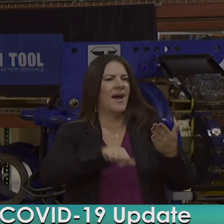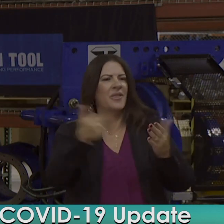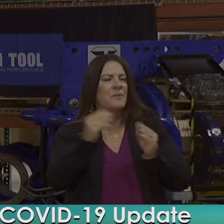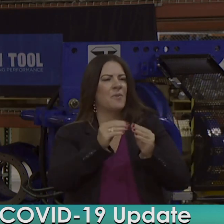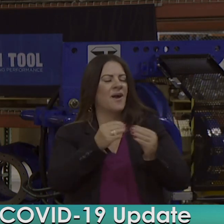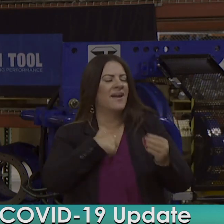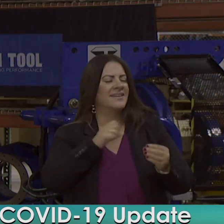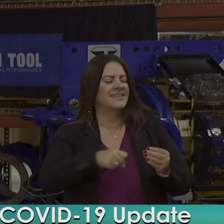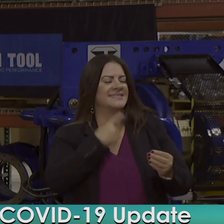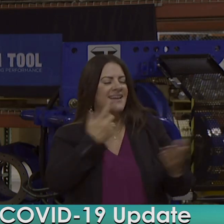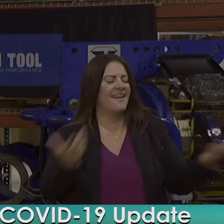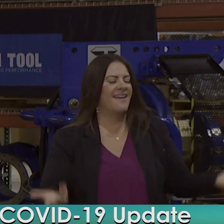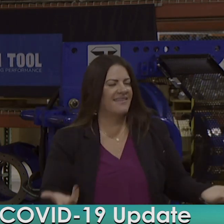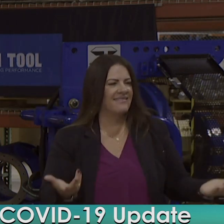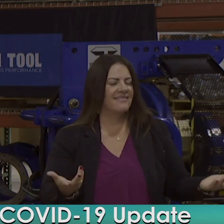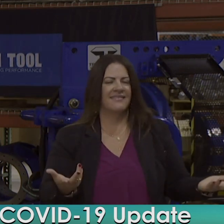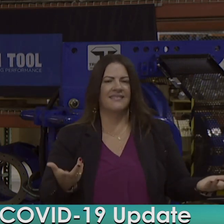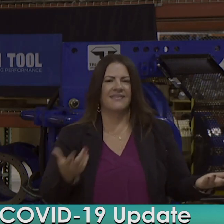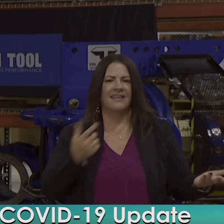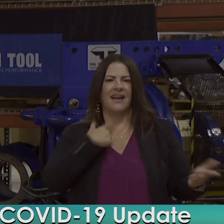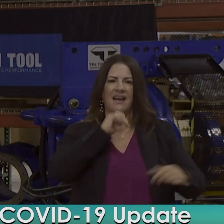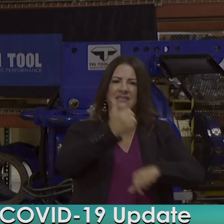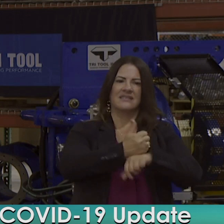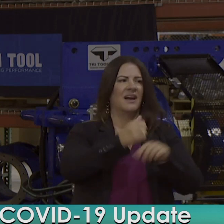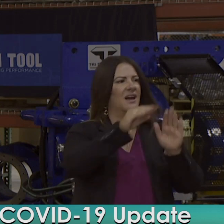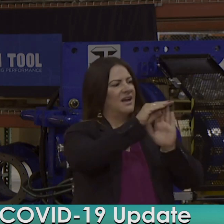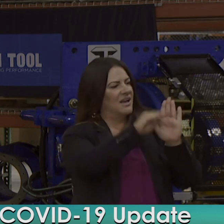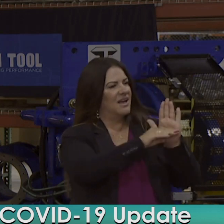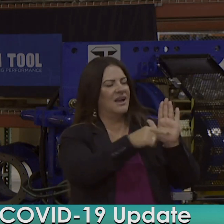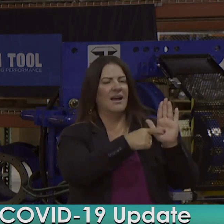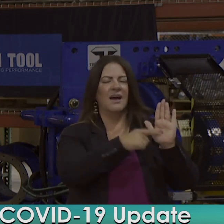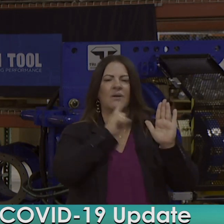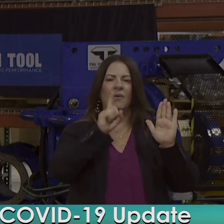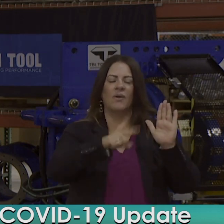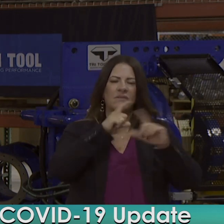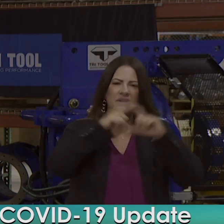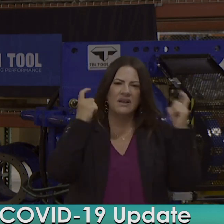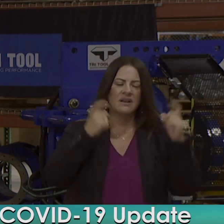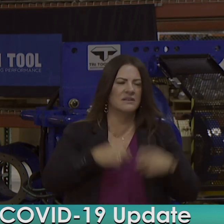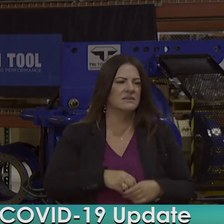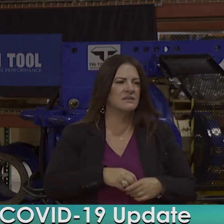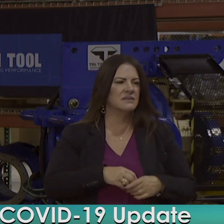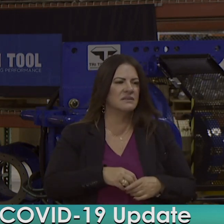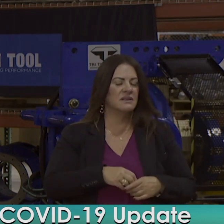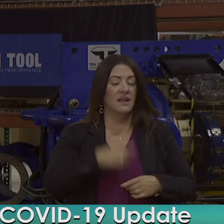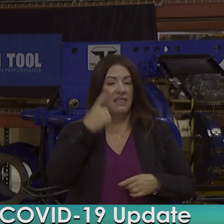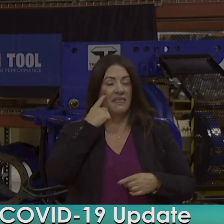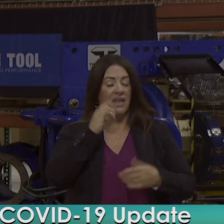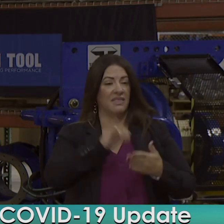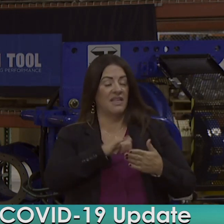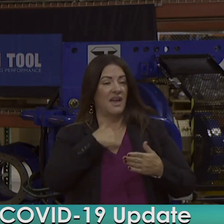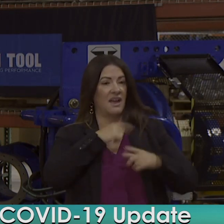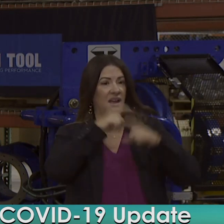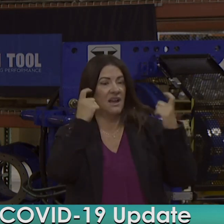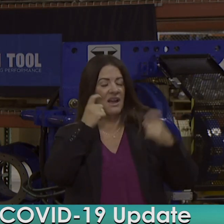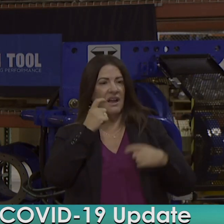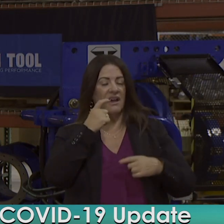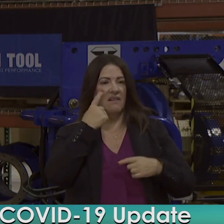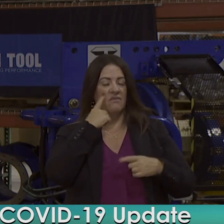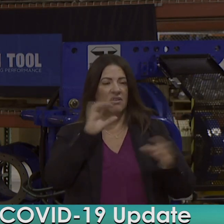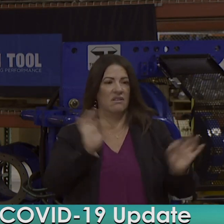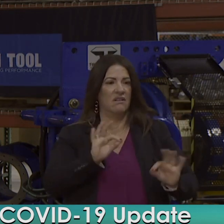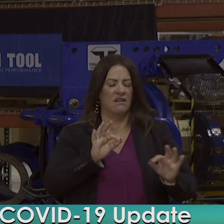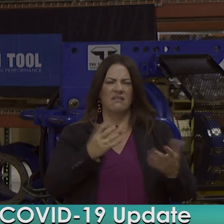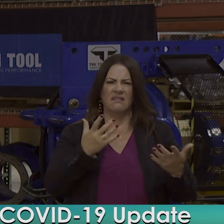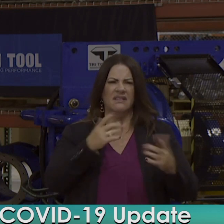lightly put forward a mandate to wear face coverings unless we think it will not only protect you, but protect others and mitigate